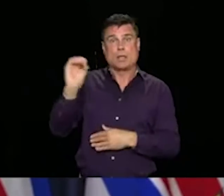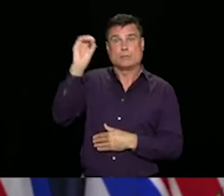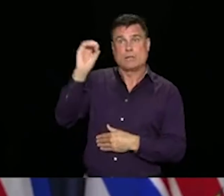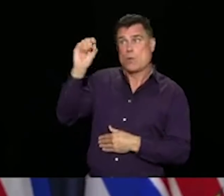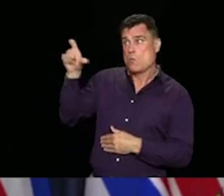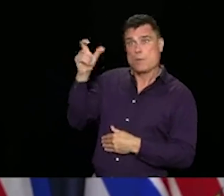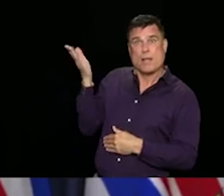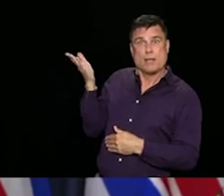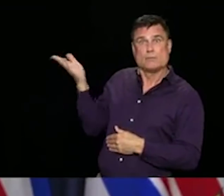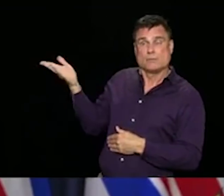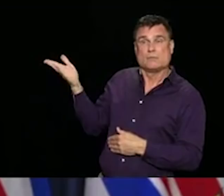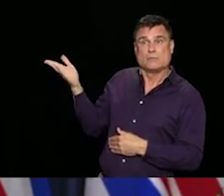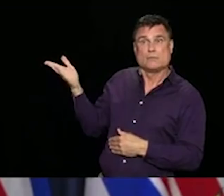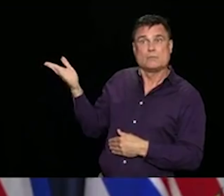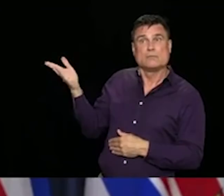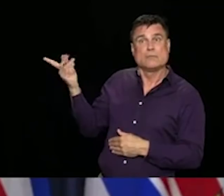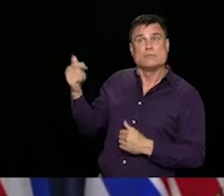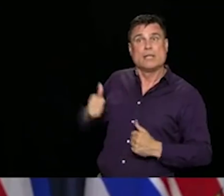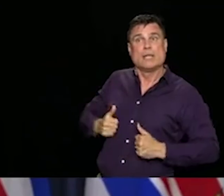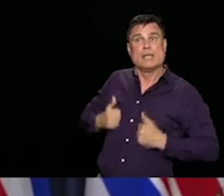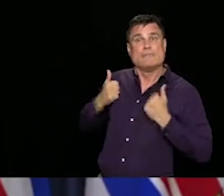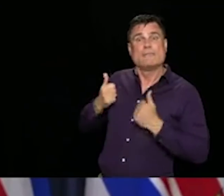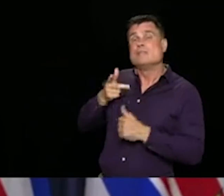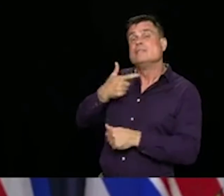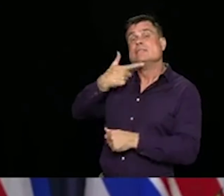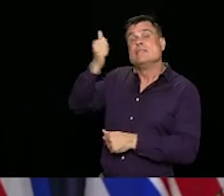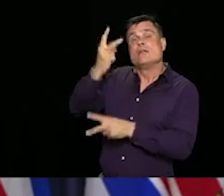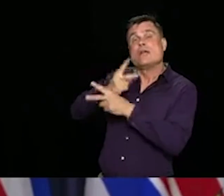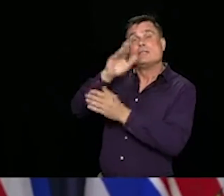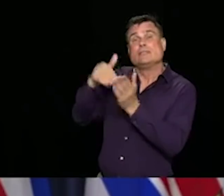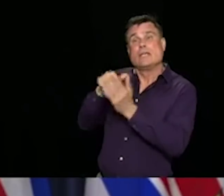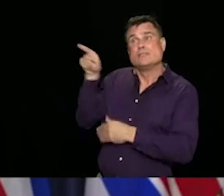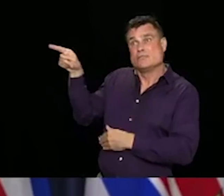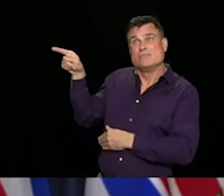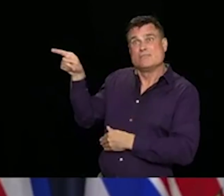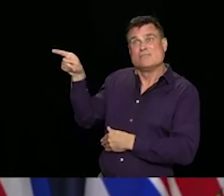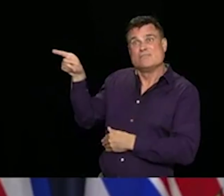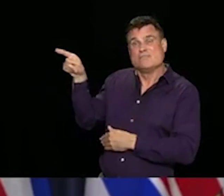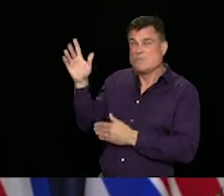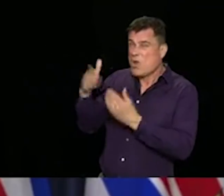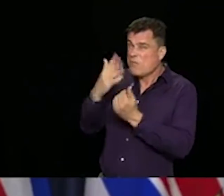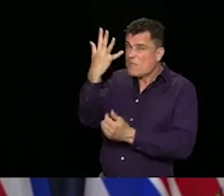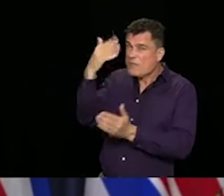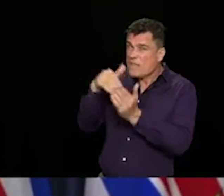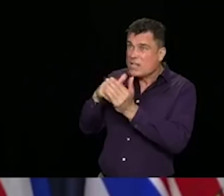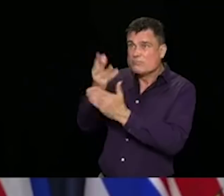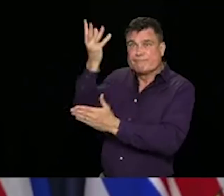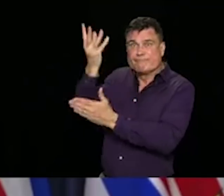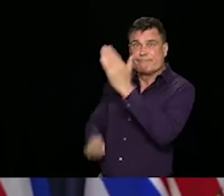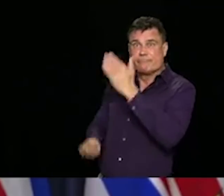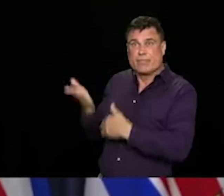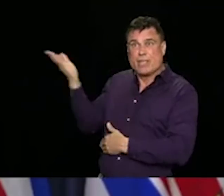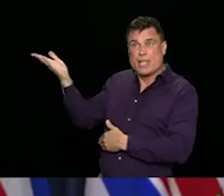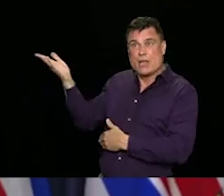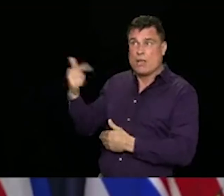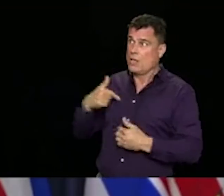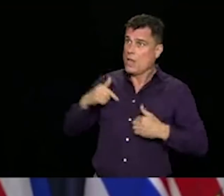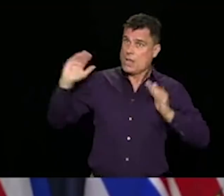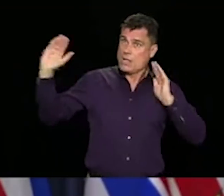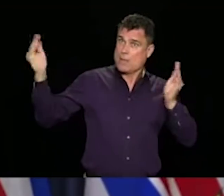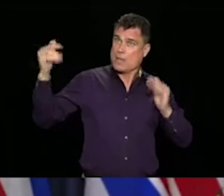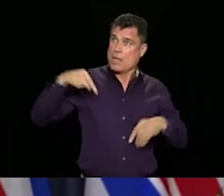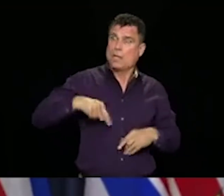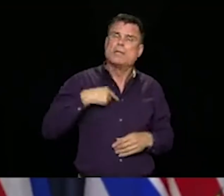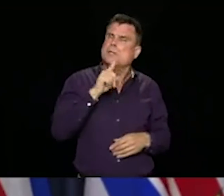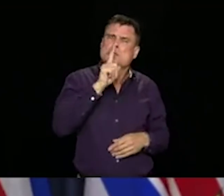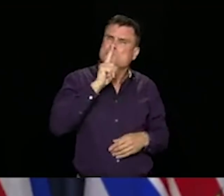that's not to make a comparison between the provinces. They've struggled with their COVID-19 pandemic. But what it